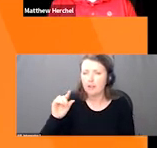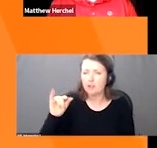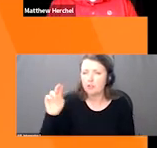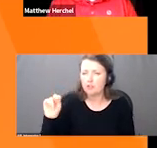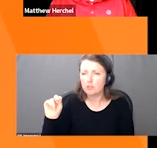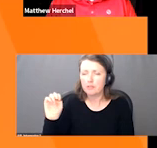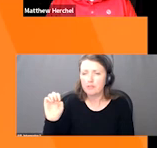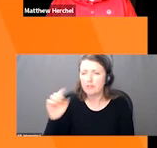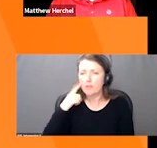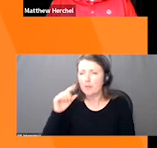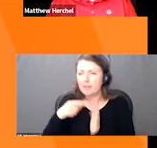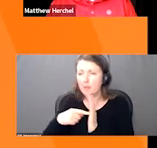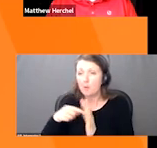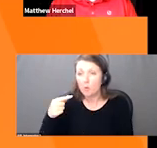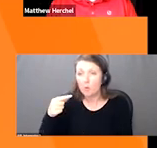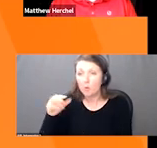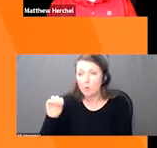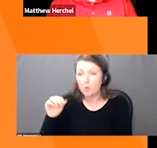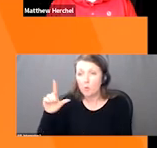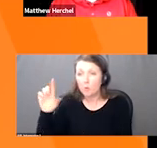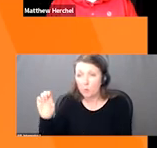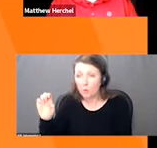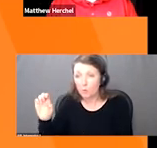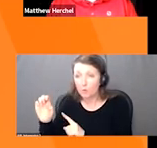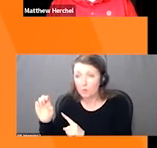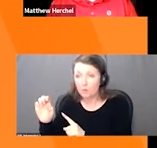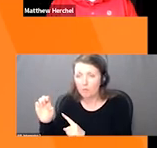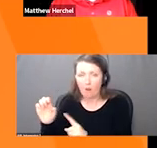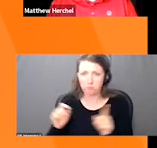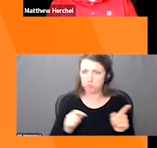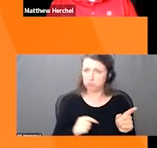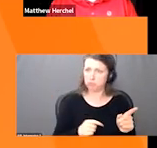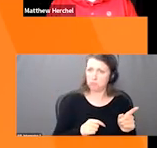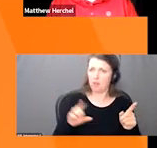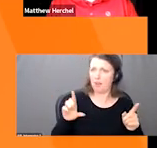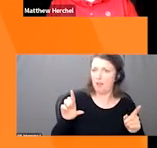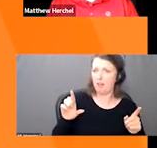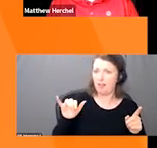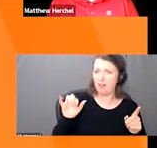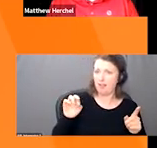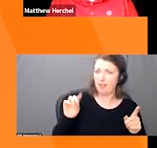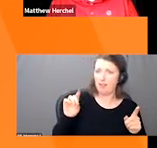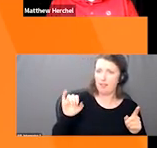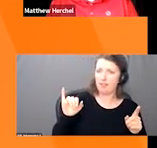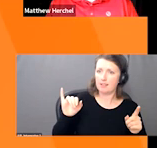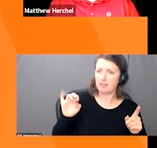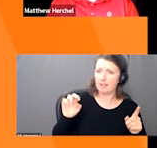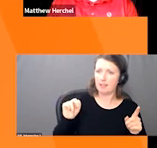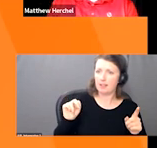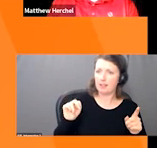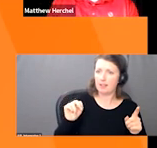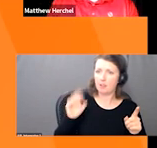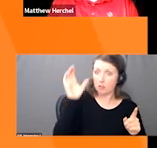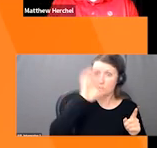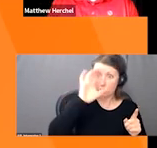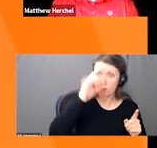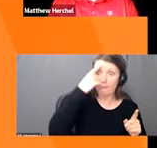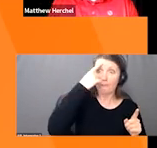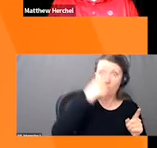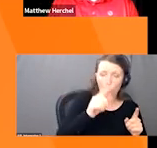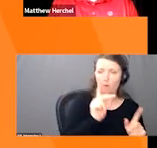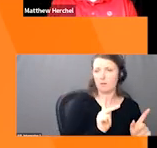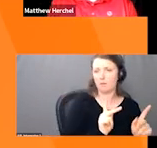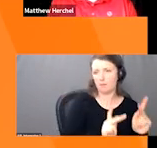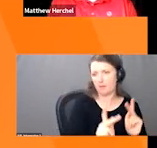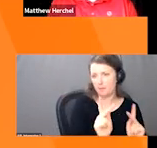websites, LinkedIn is a search engine for people. The biggest opportunity there is if you know anything